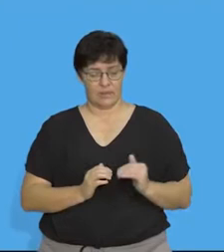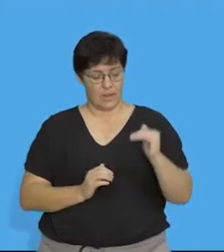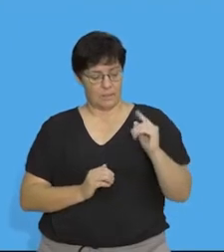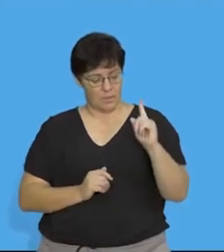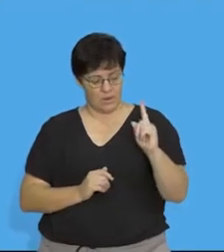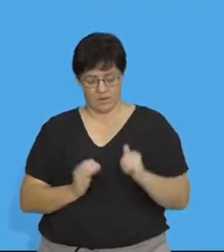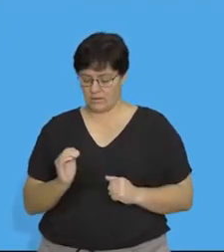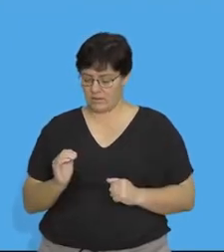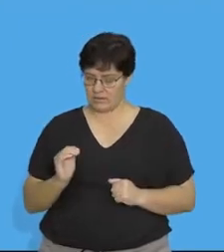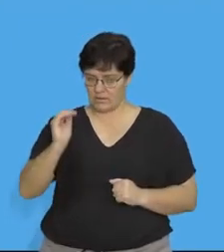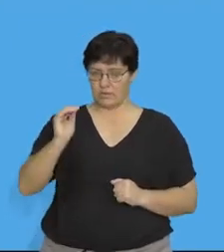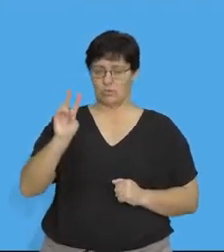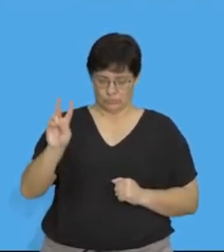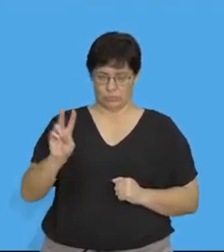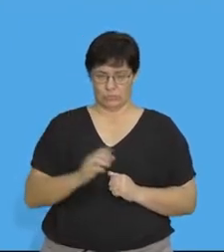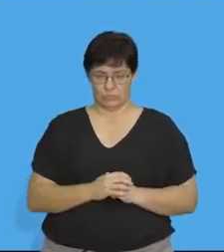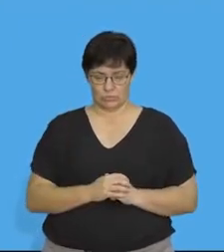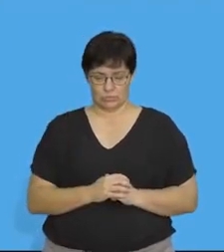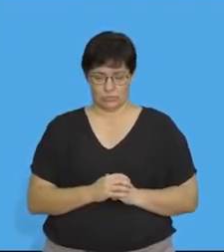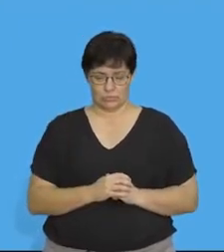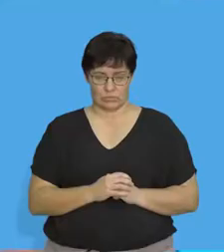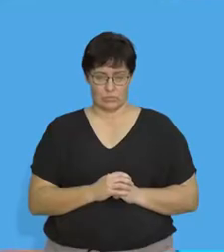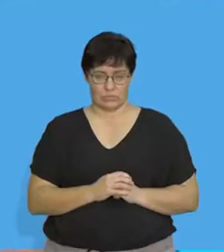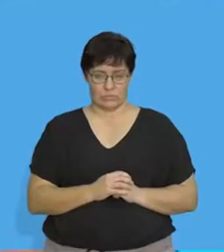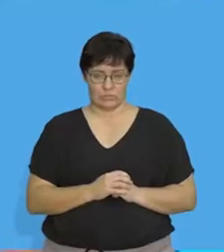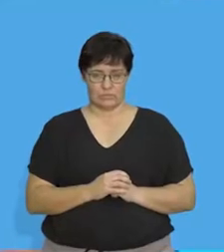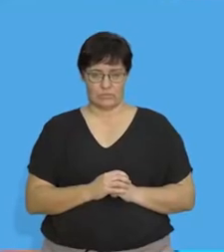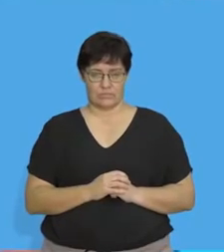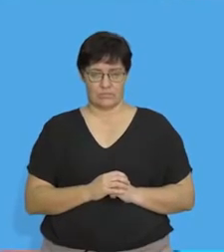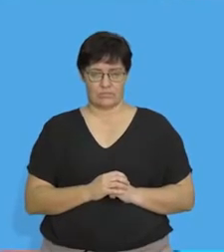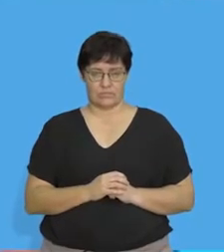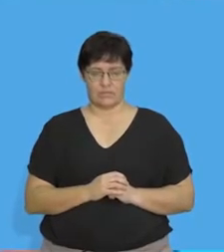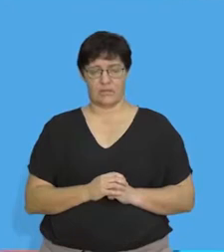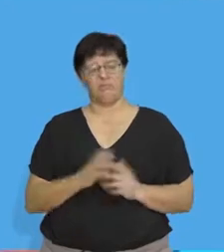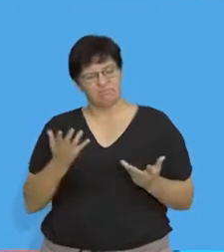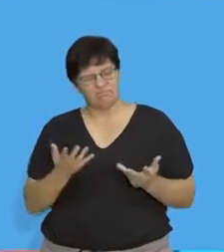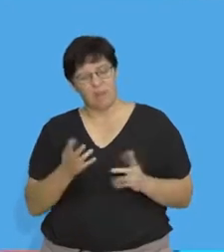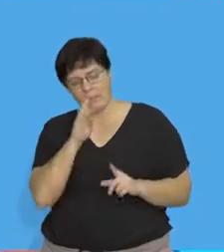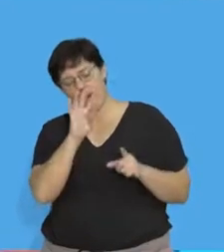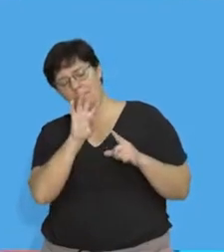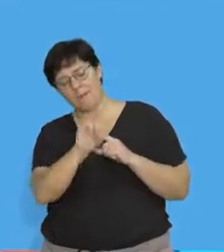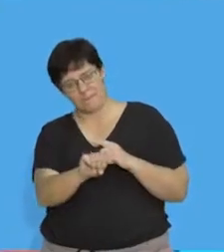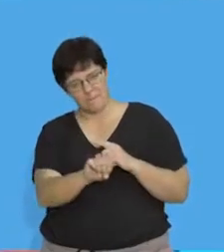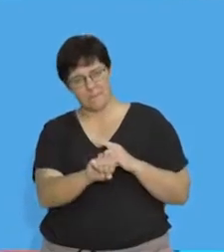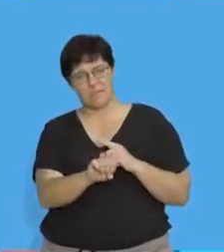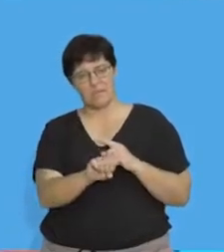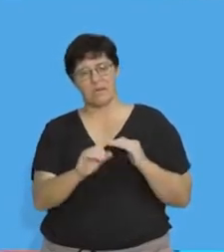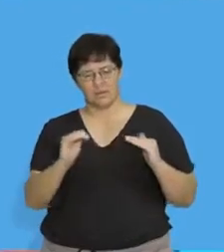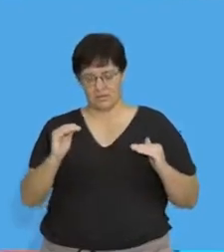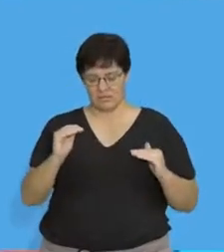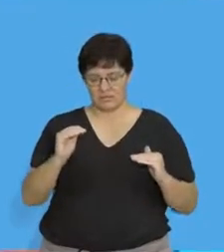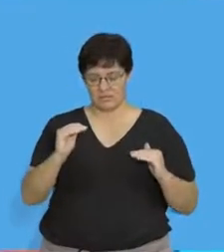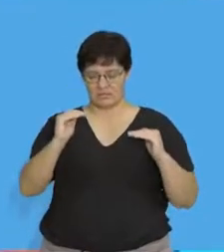by 1 over here, we went up by 2. This is another way of recognizing that there's a